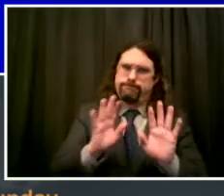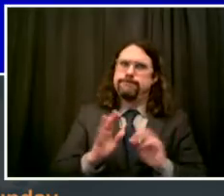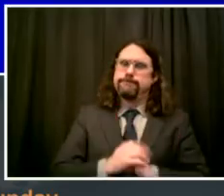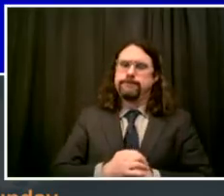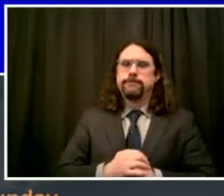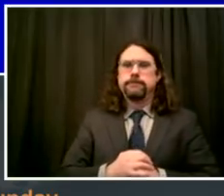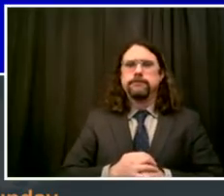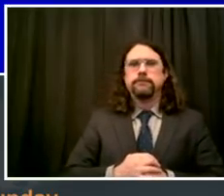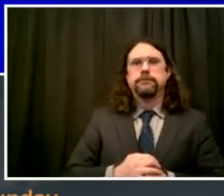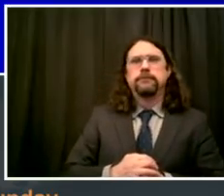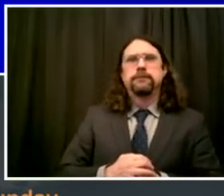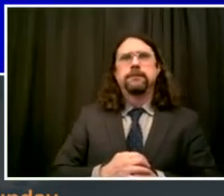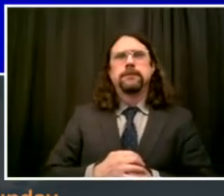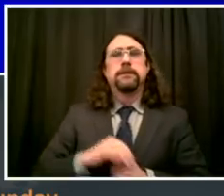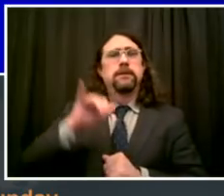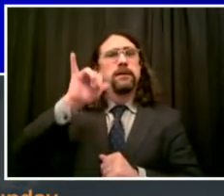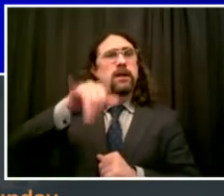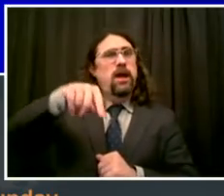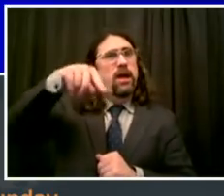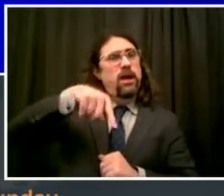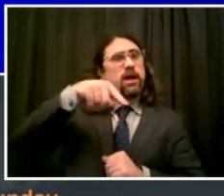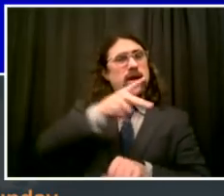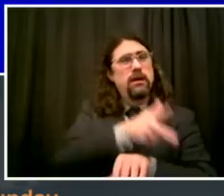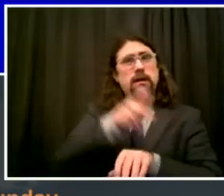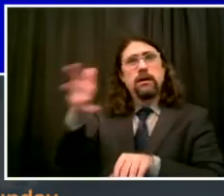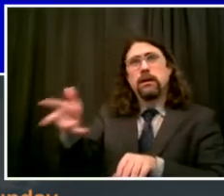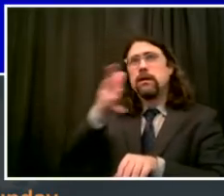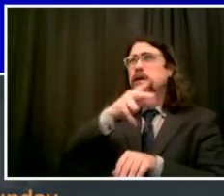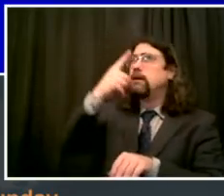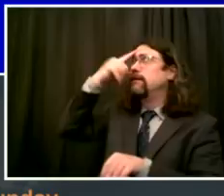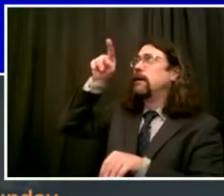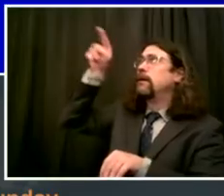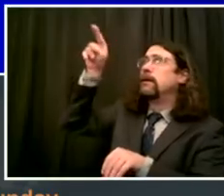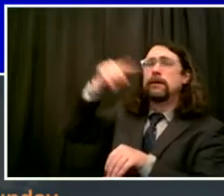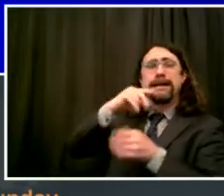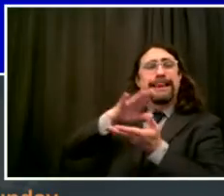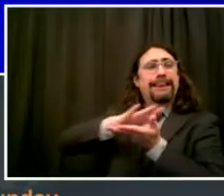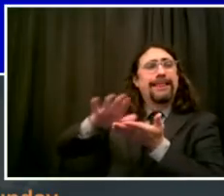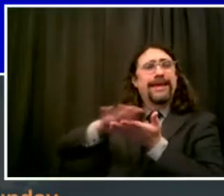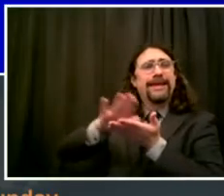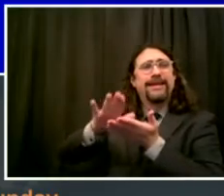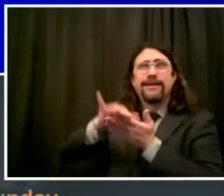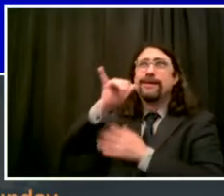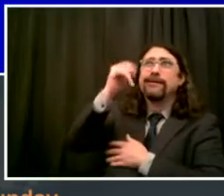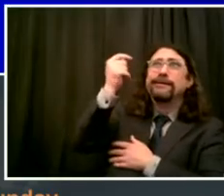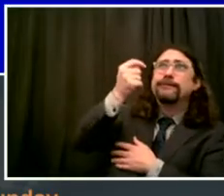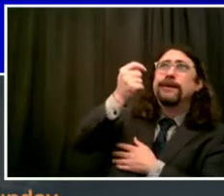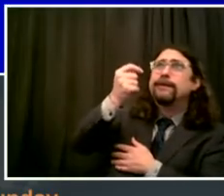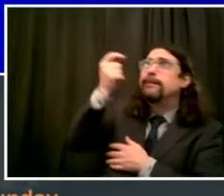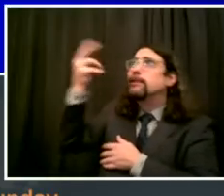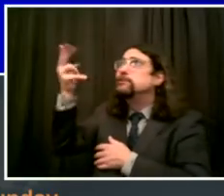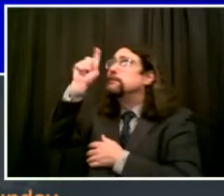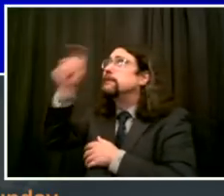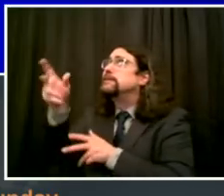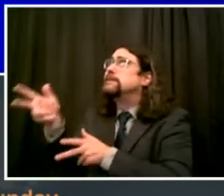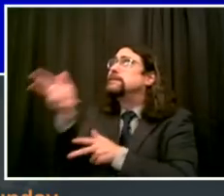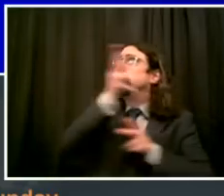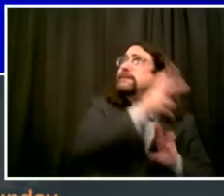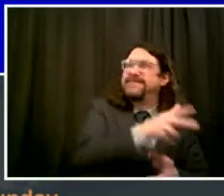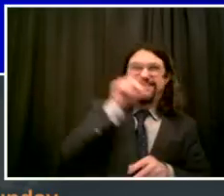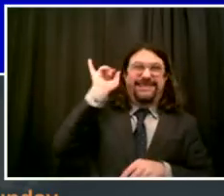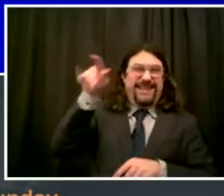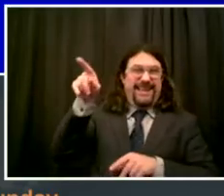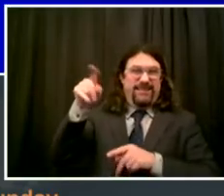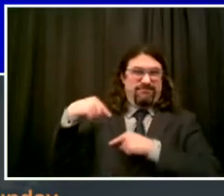everything people are going through and wanting to make it easier for people to stay home. We said throughout we got to keep an eye on how our neighborhoods are looking. Are